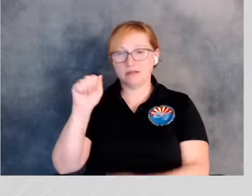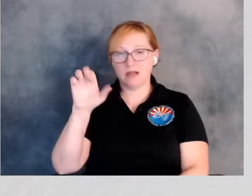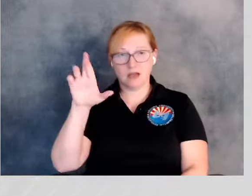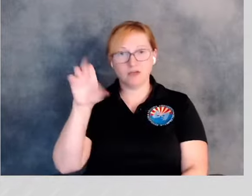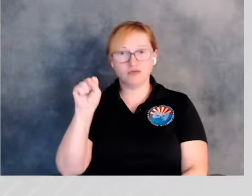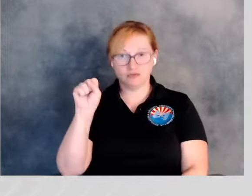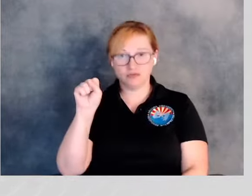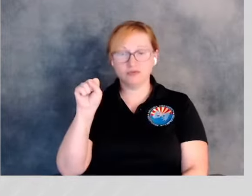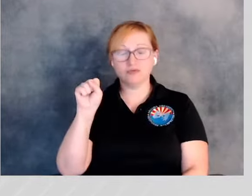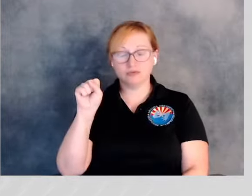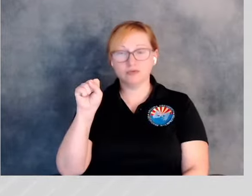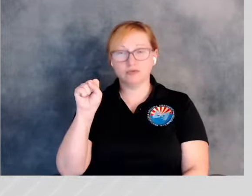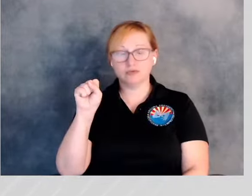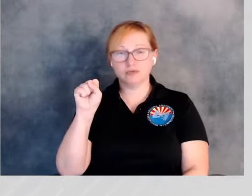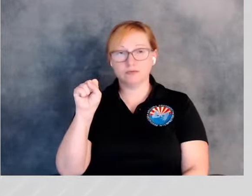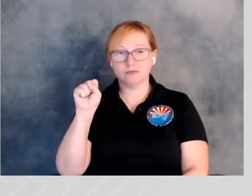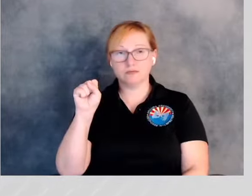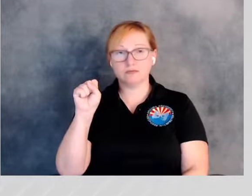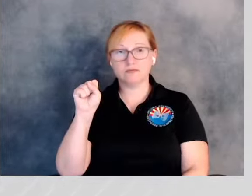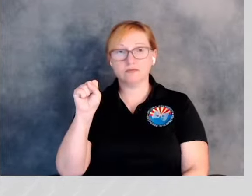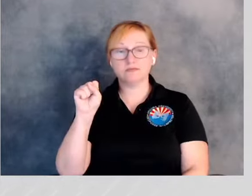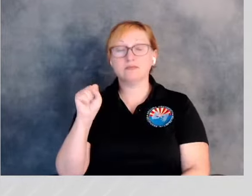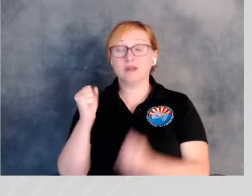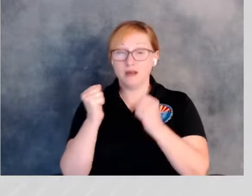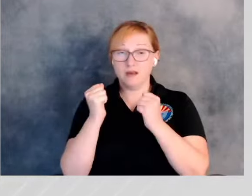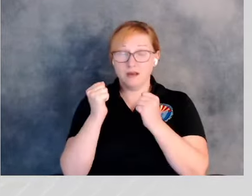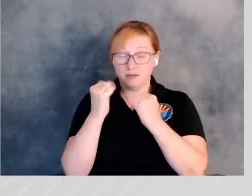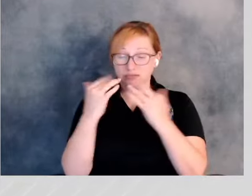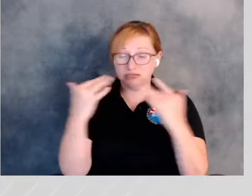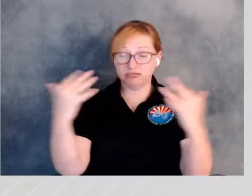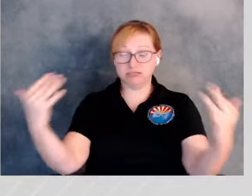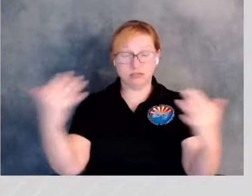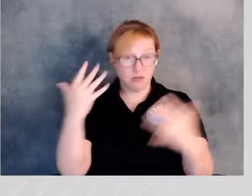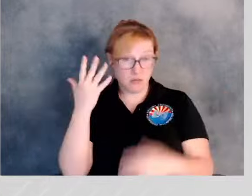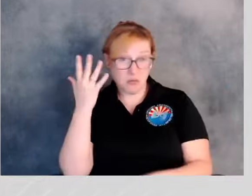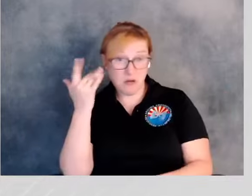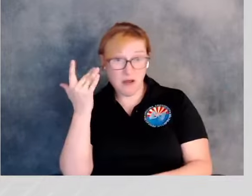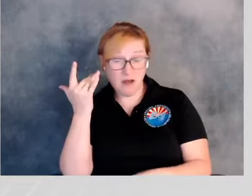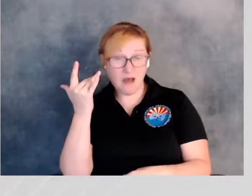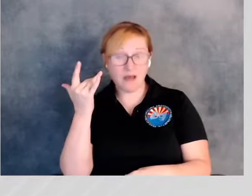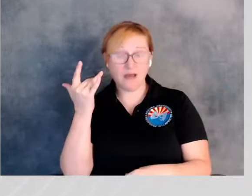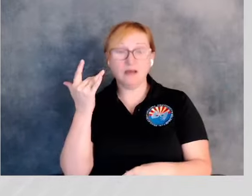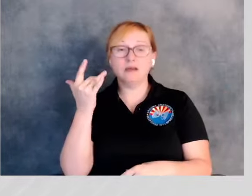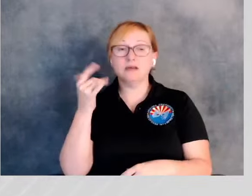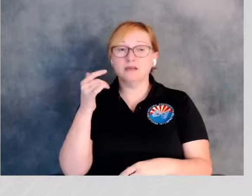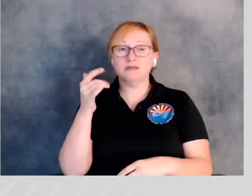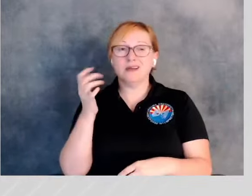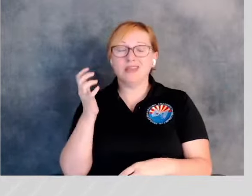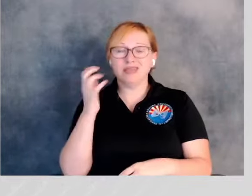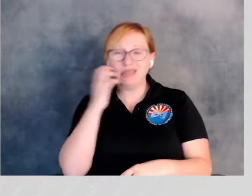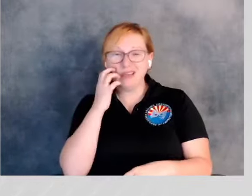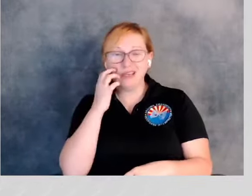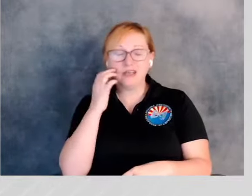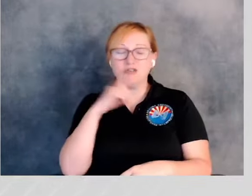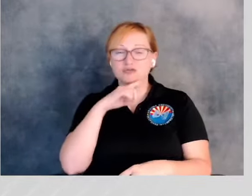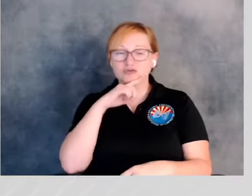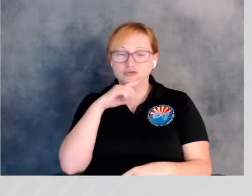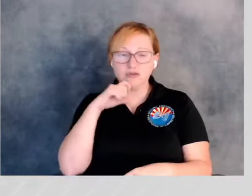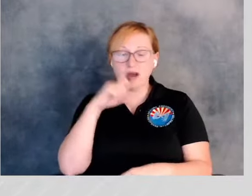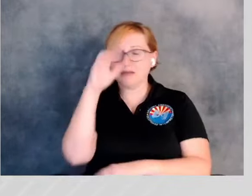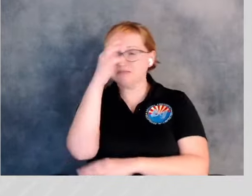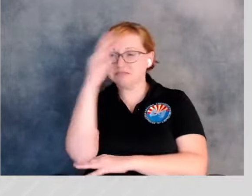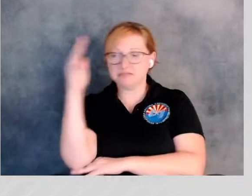fire behavior as the fire grew was influenced heavily by very, very thick, dry vegetation and steep slopes